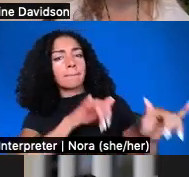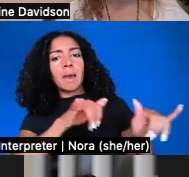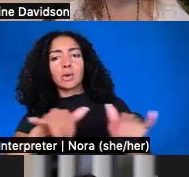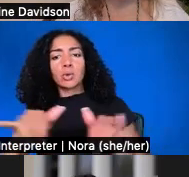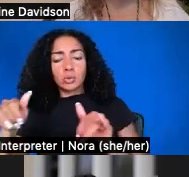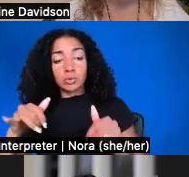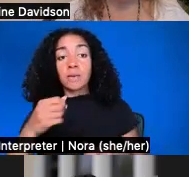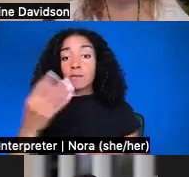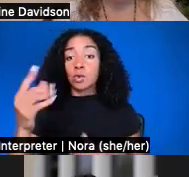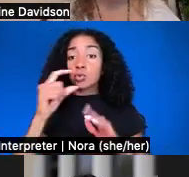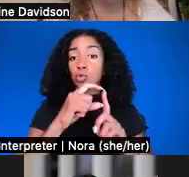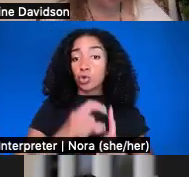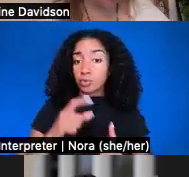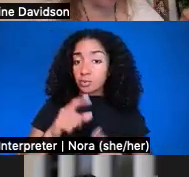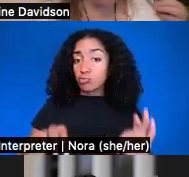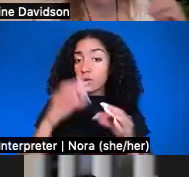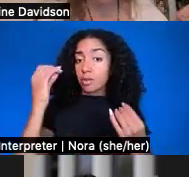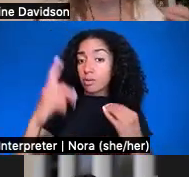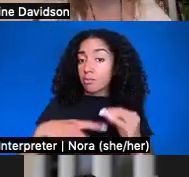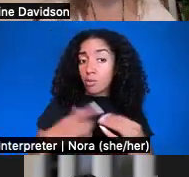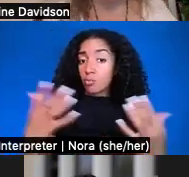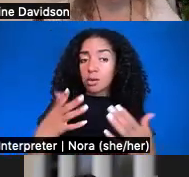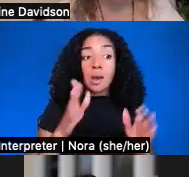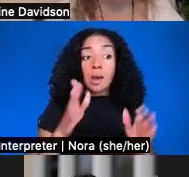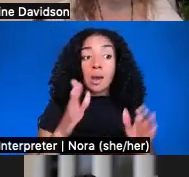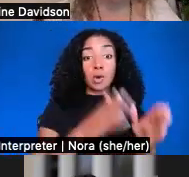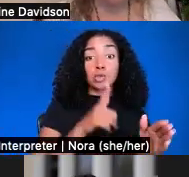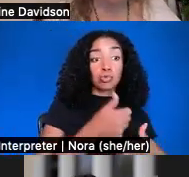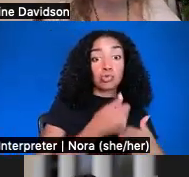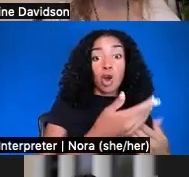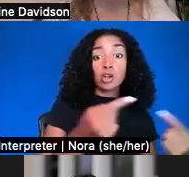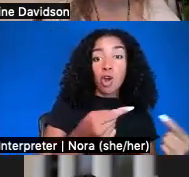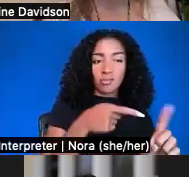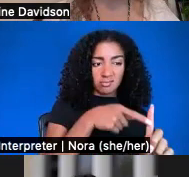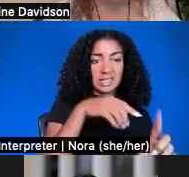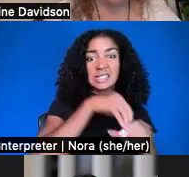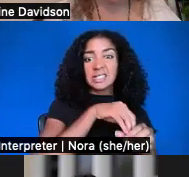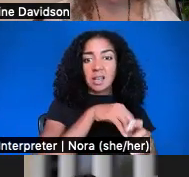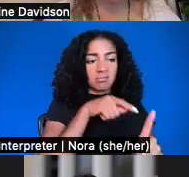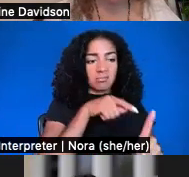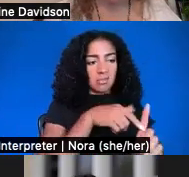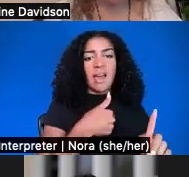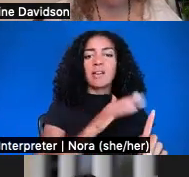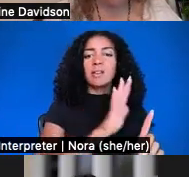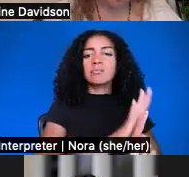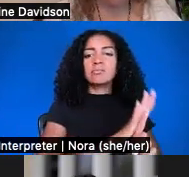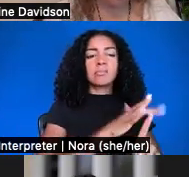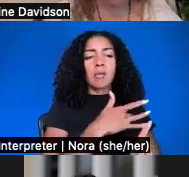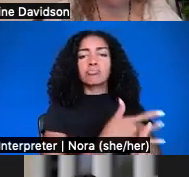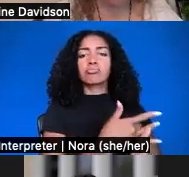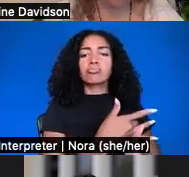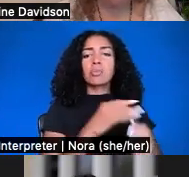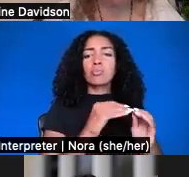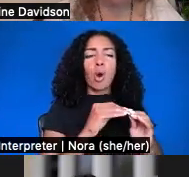going to harm others, they already have a predatory nature in them, and it's very planned. I'm